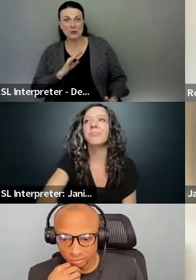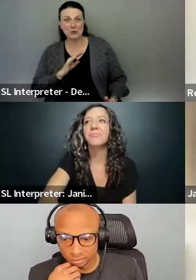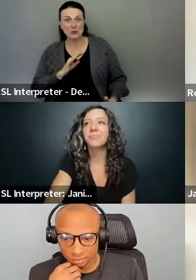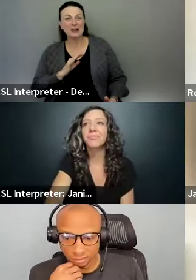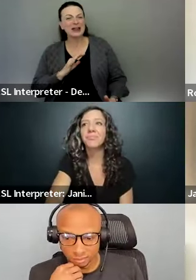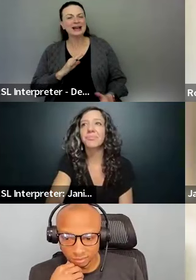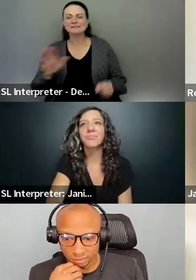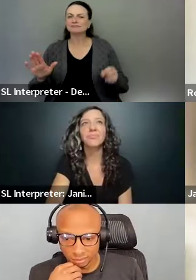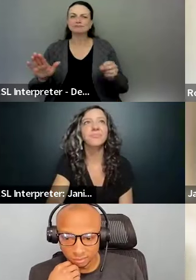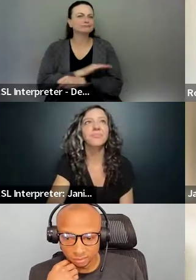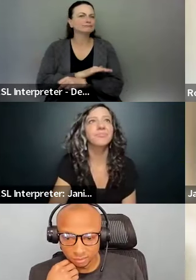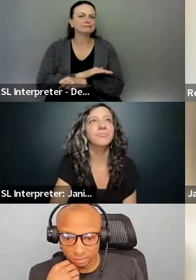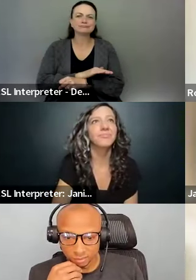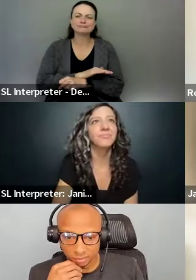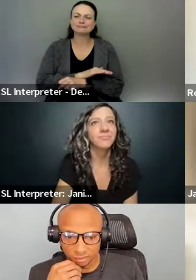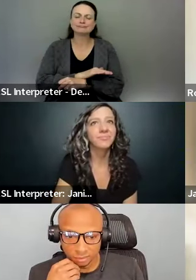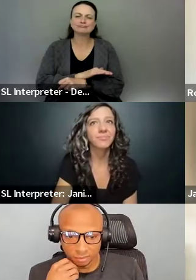done completely